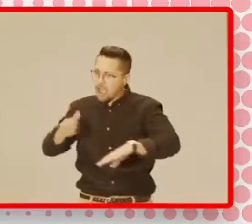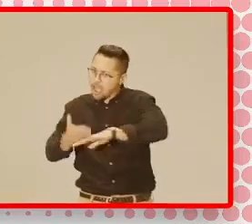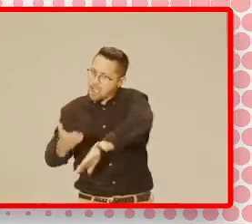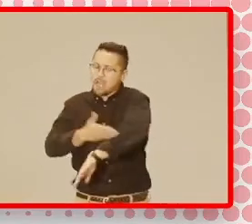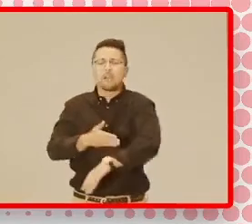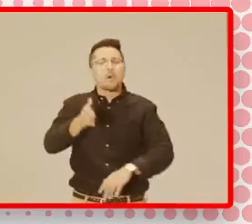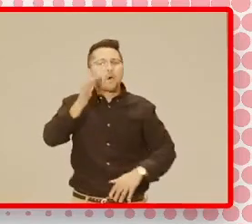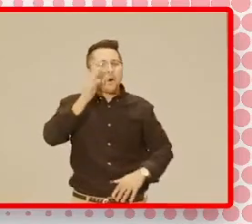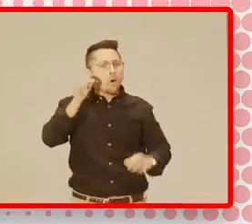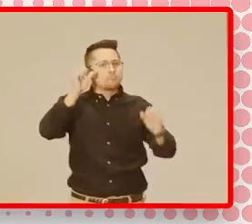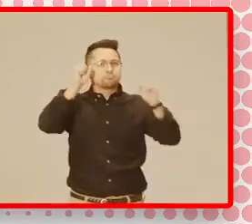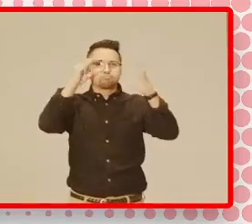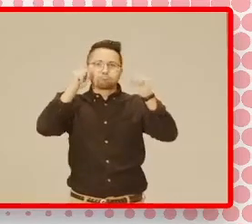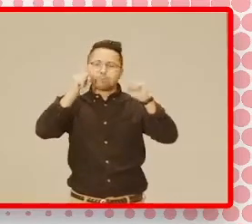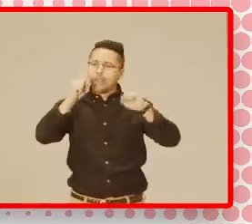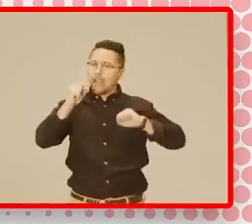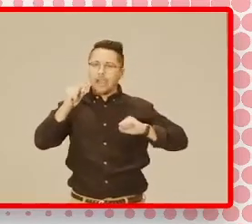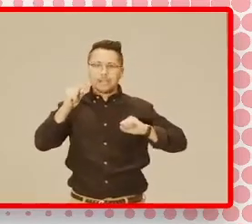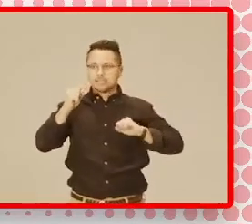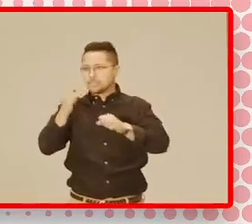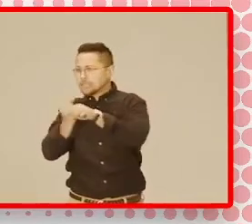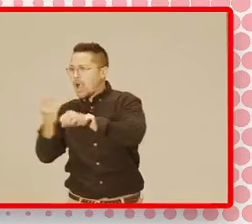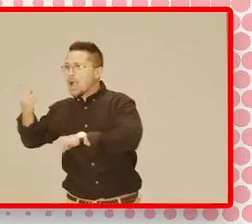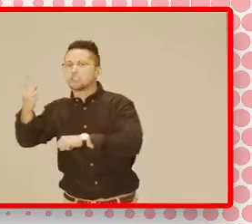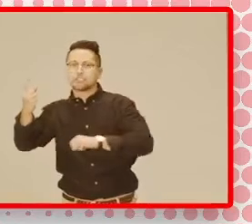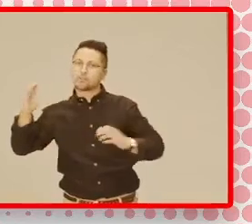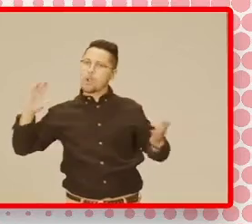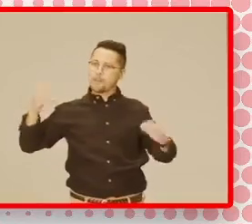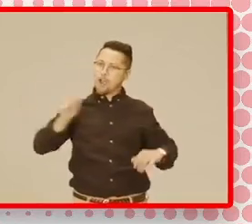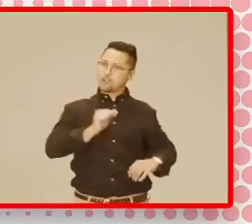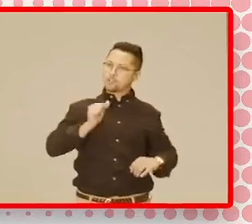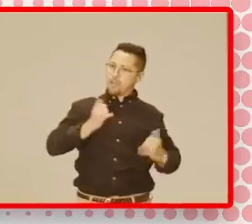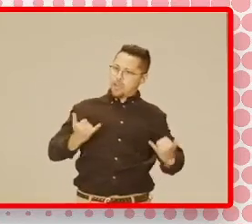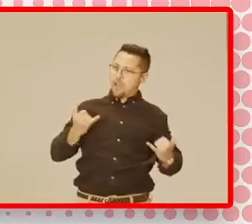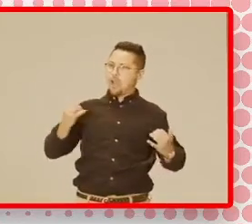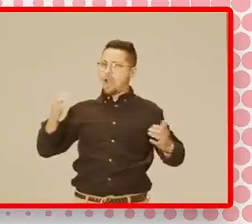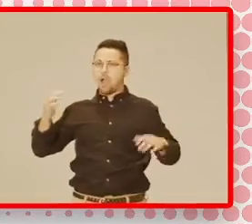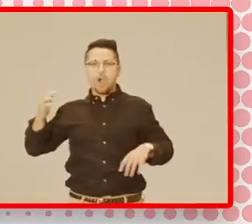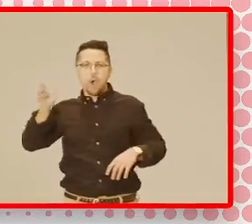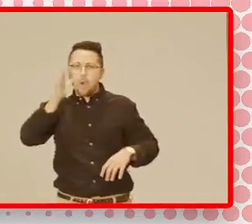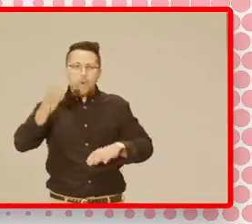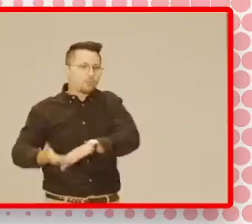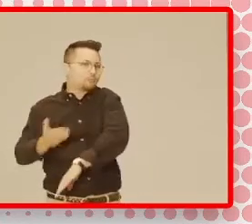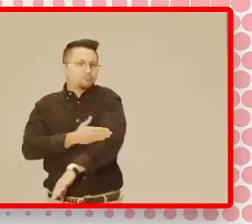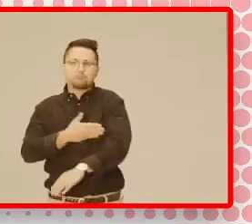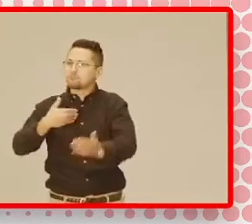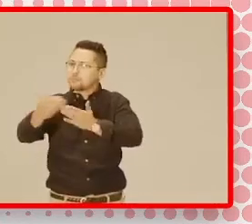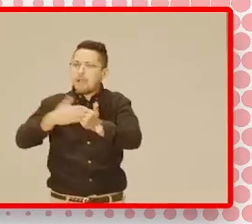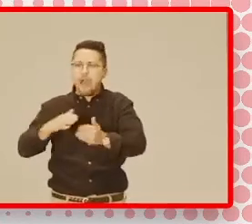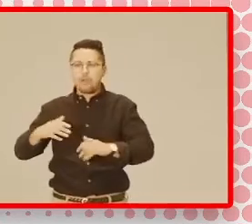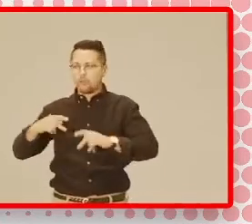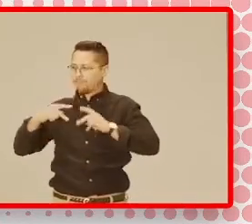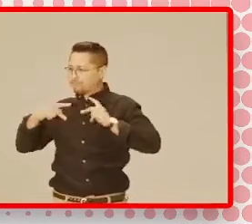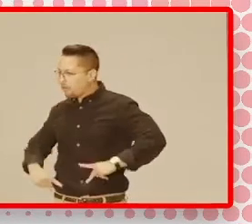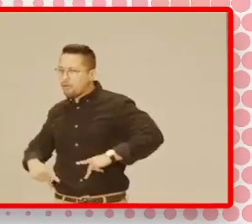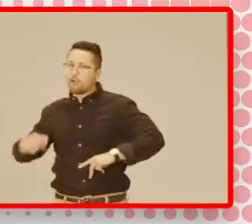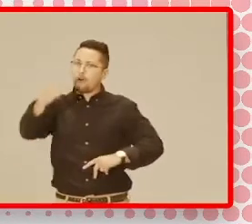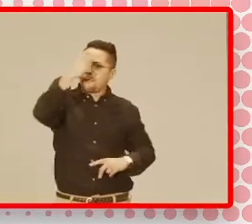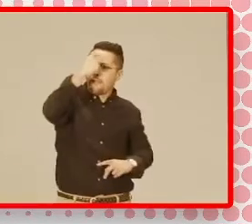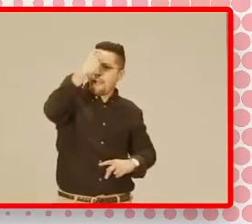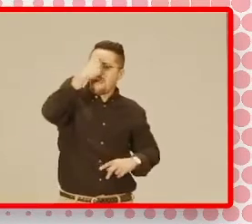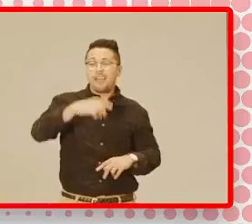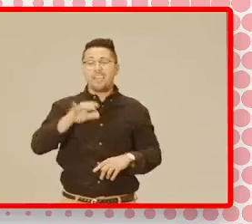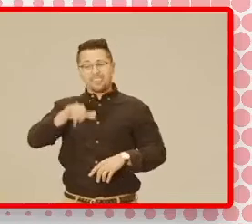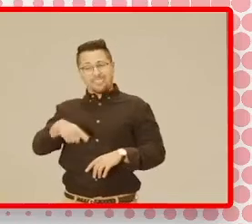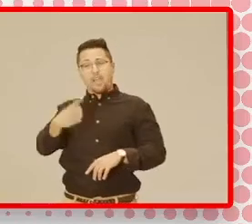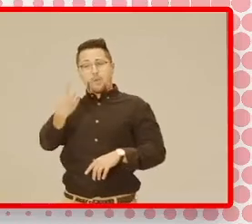the person you'll become a year from now than you are today, whether it's physically or intellectually. This 1% better